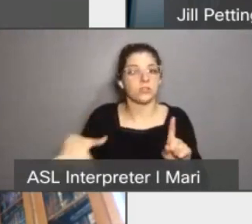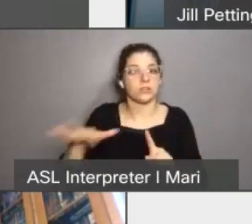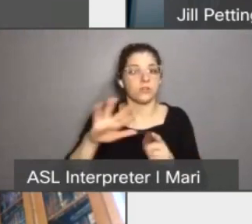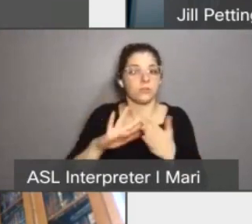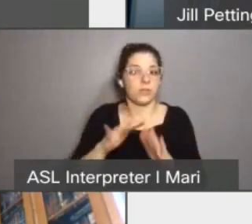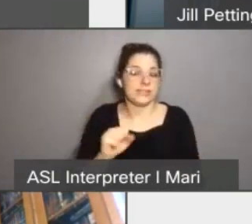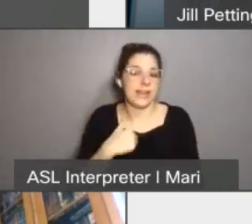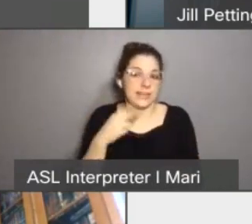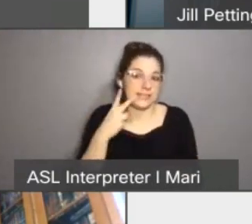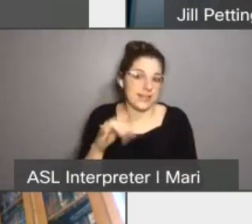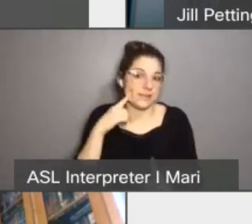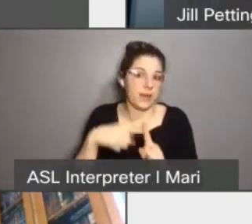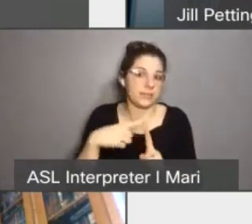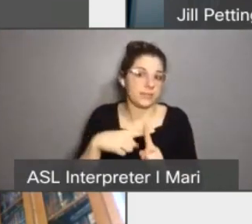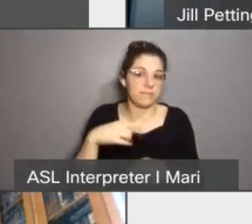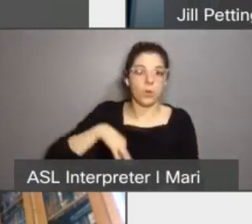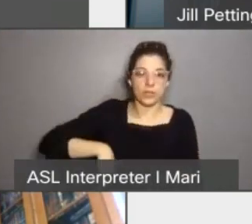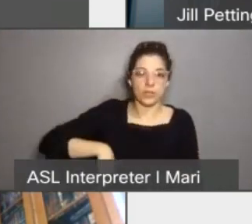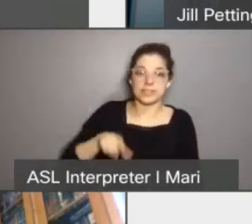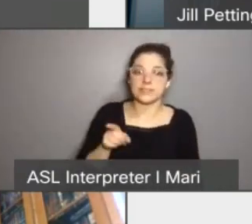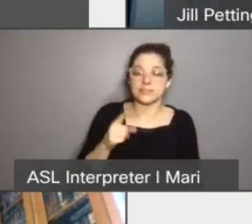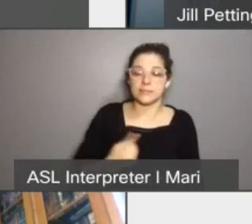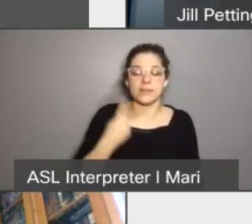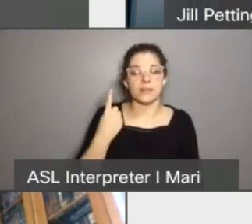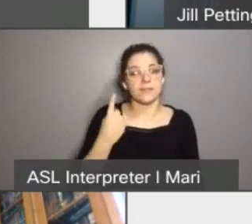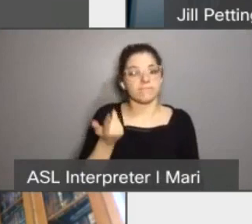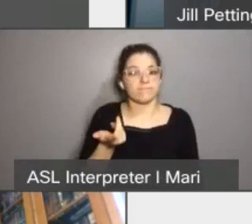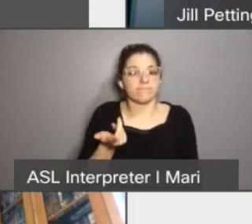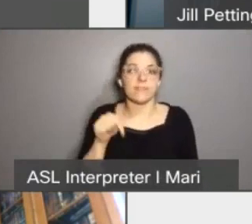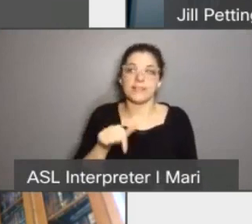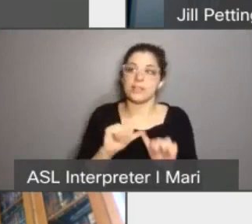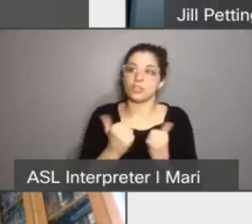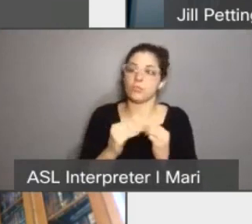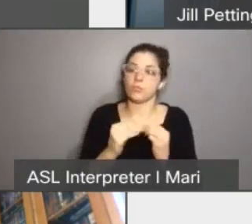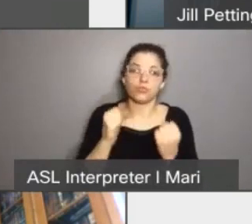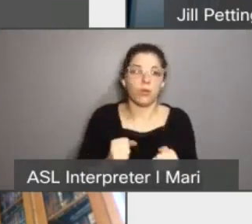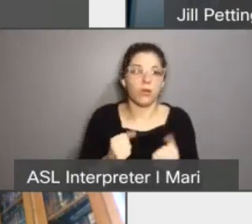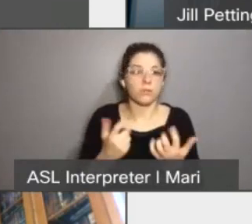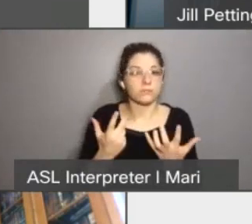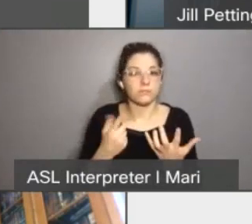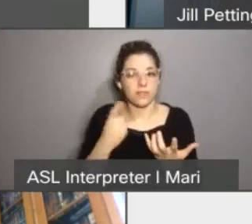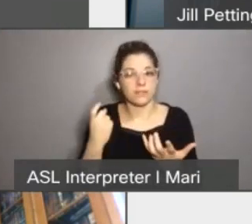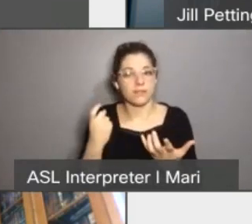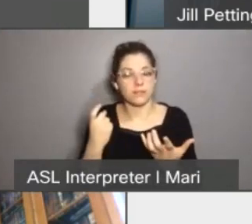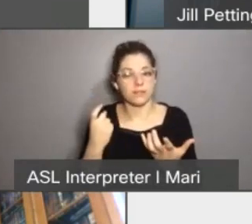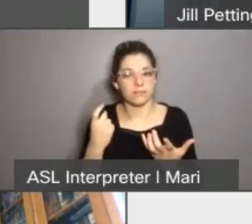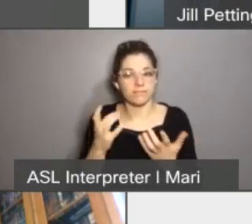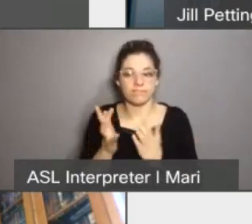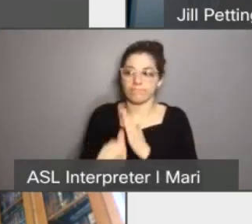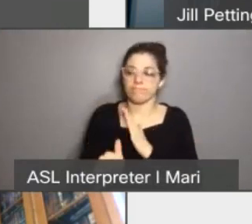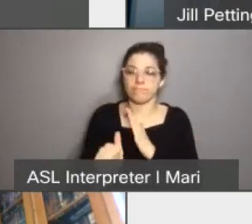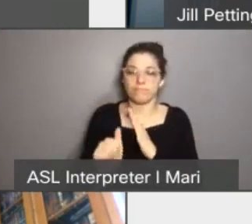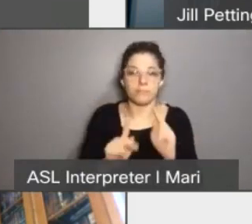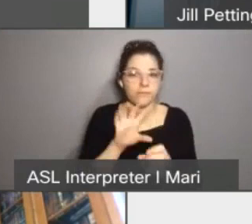see that as a positive, as a bonus, as something that makes this agency stronger, because of the strength of its stakeholders and because of